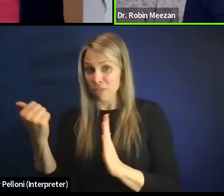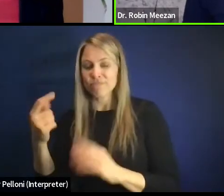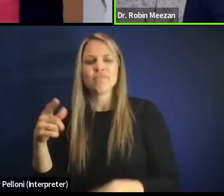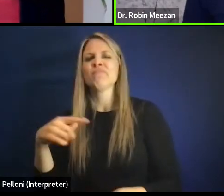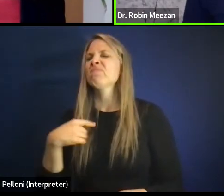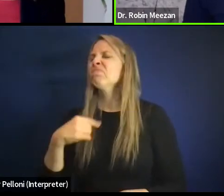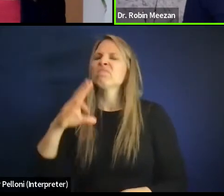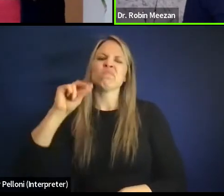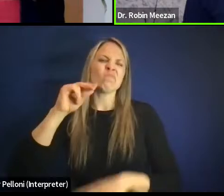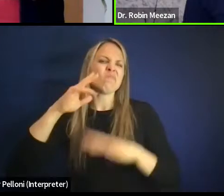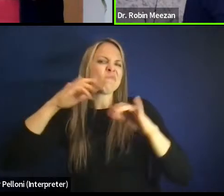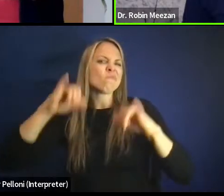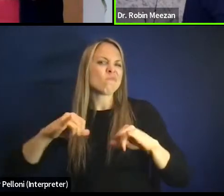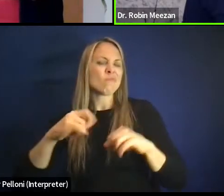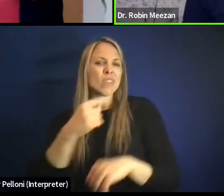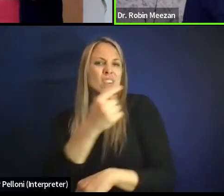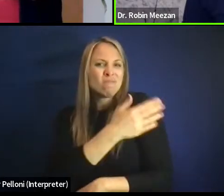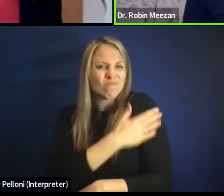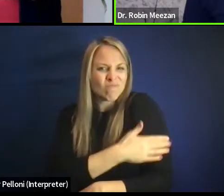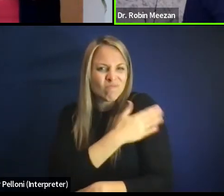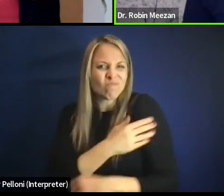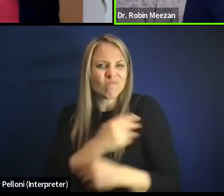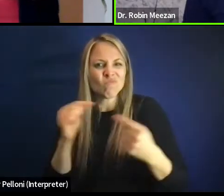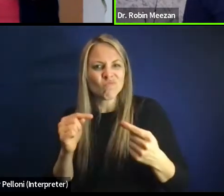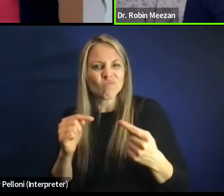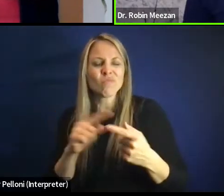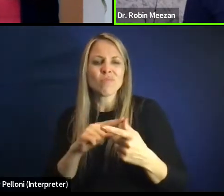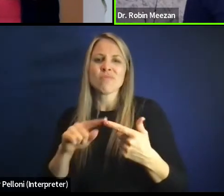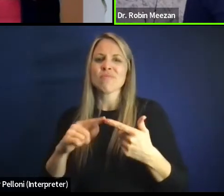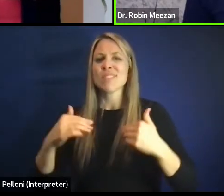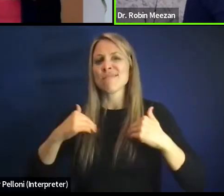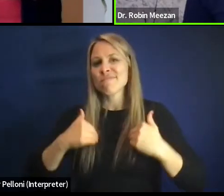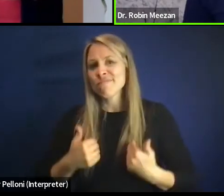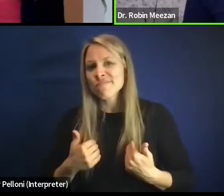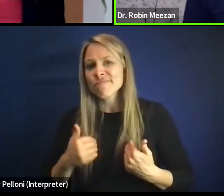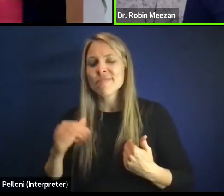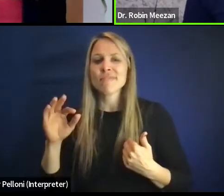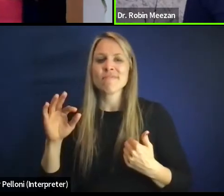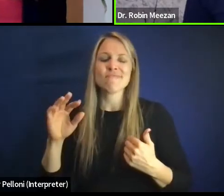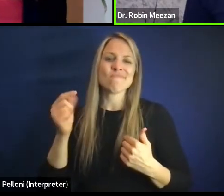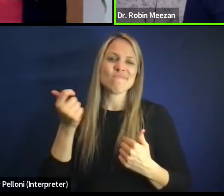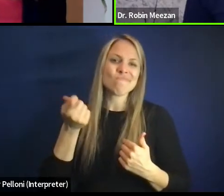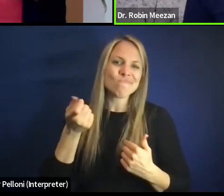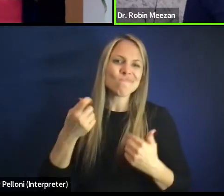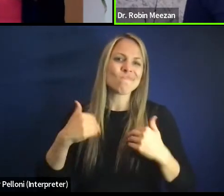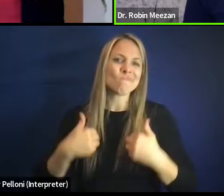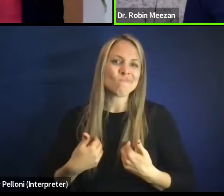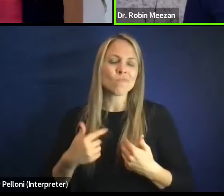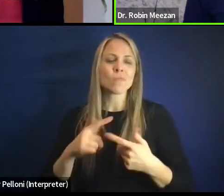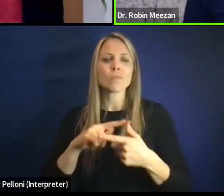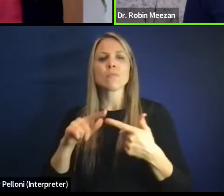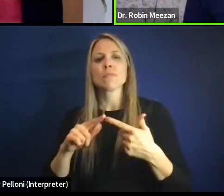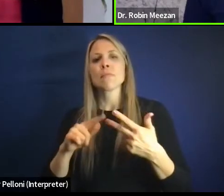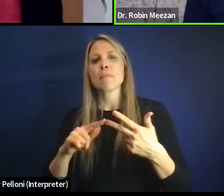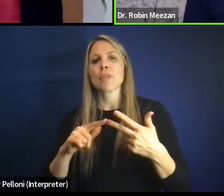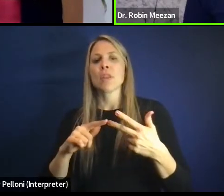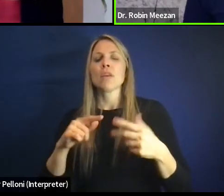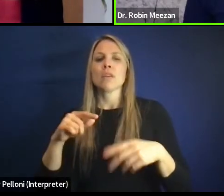arm, maybe feeling a little bit of fatigue, much more